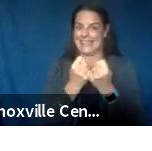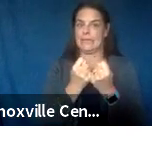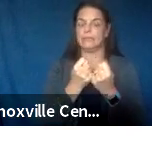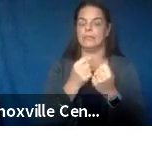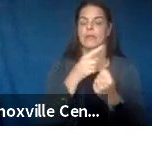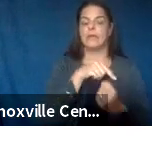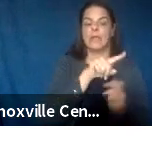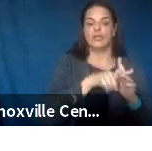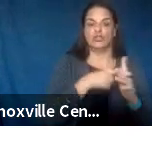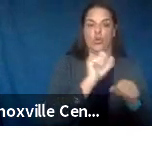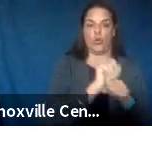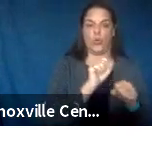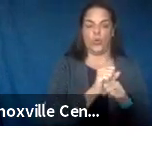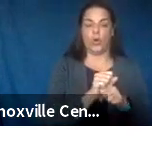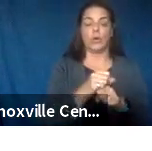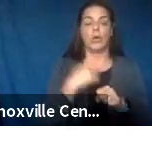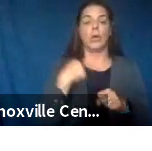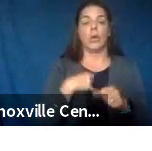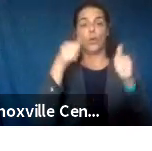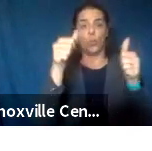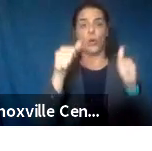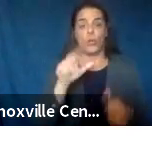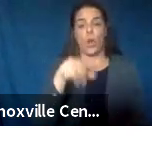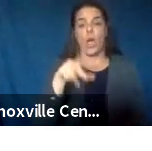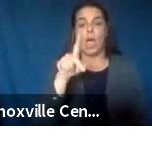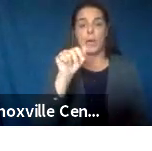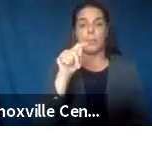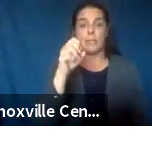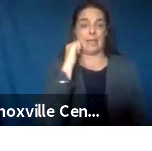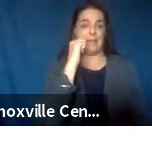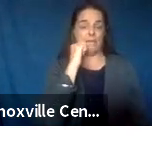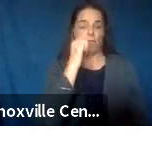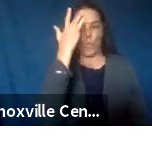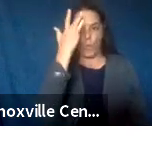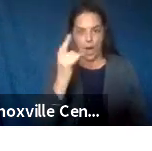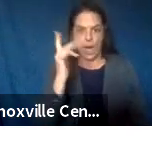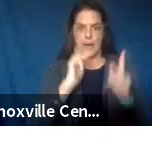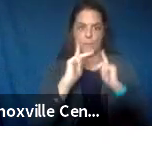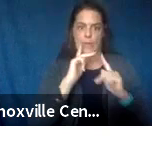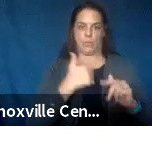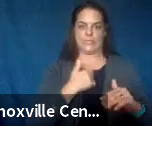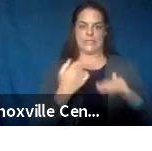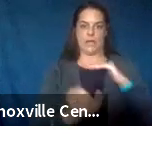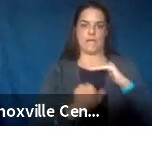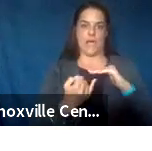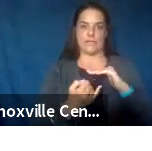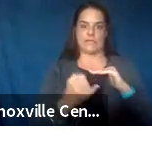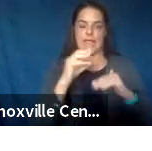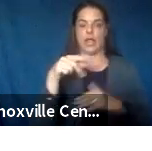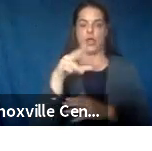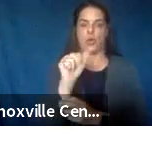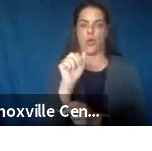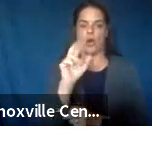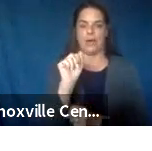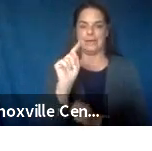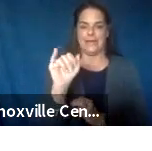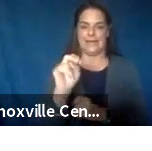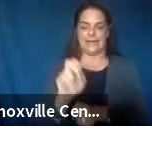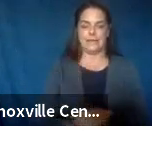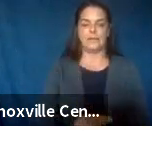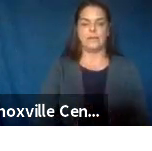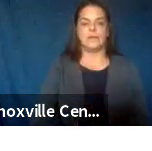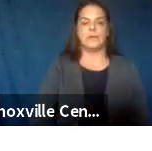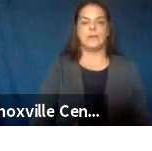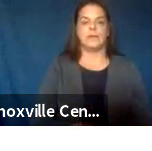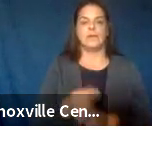We post daily updates on the reasons people are self-isolating and quarantining. So you can see in this chart, and all of this